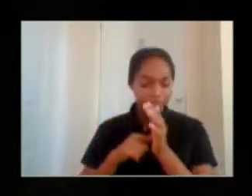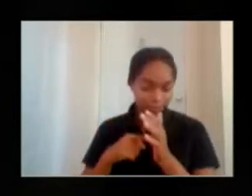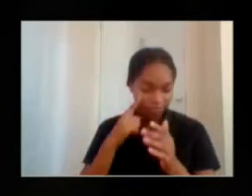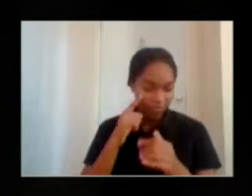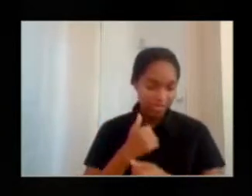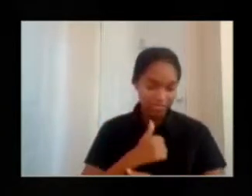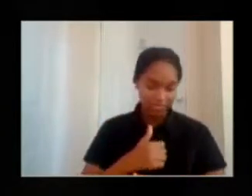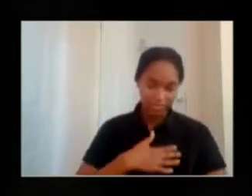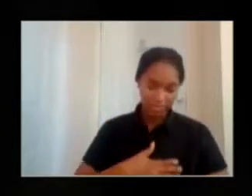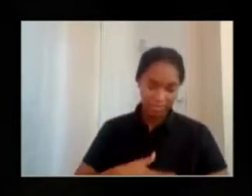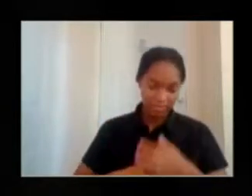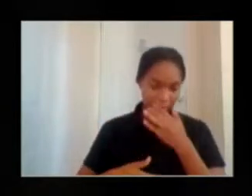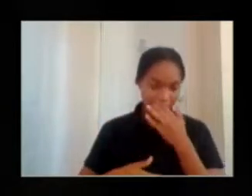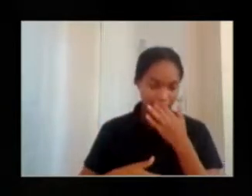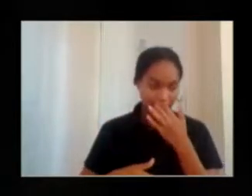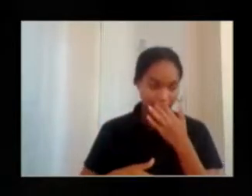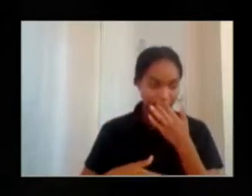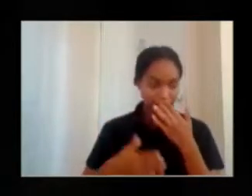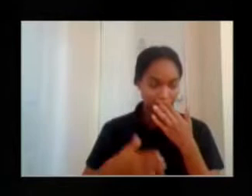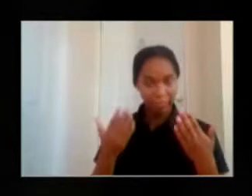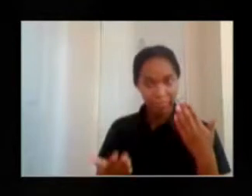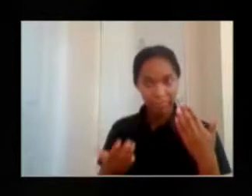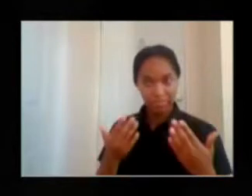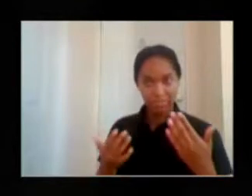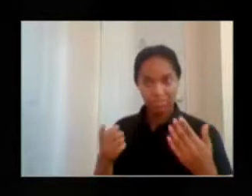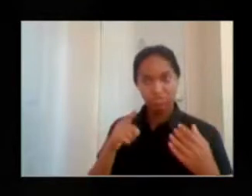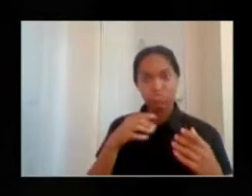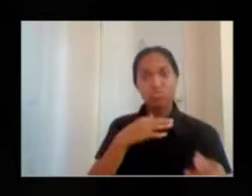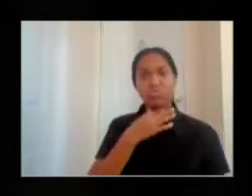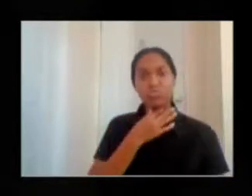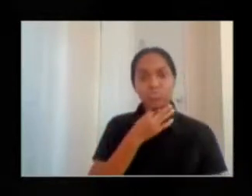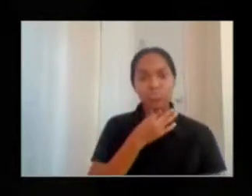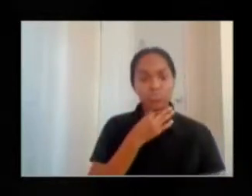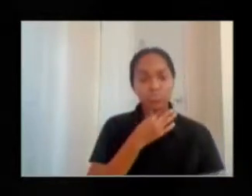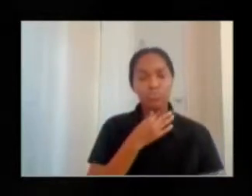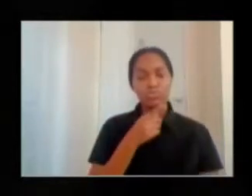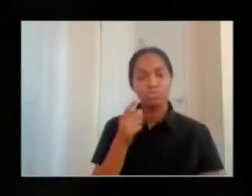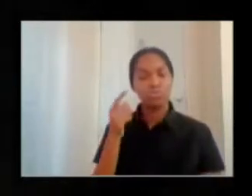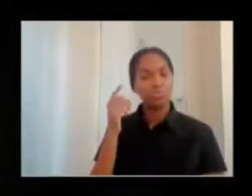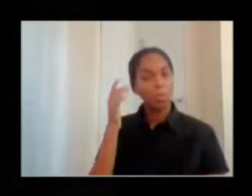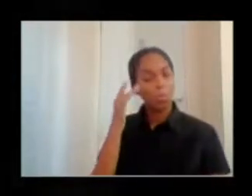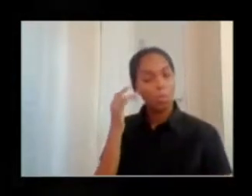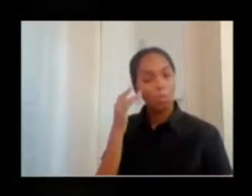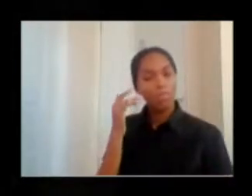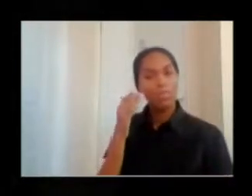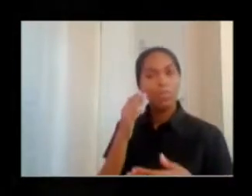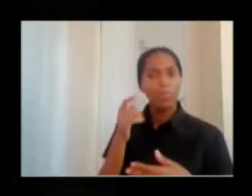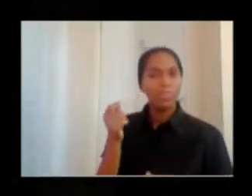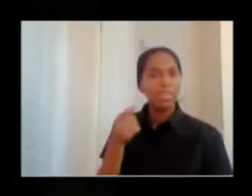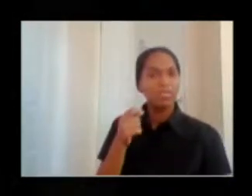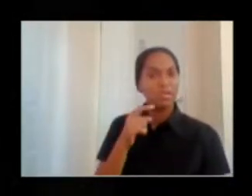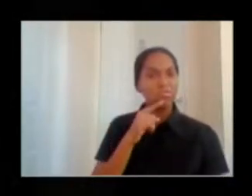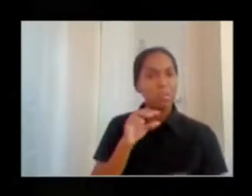if maybe you are, curious about that, why, Samsung is so aggressively